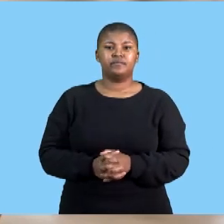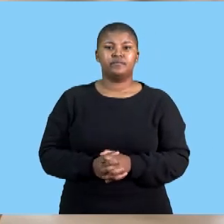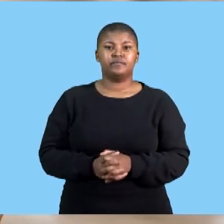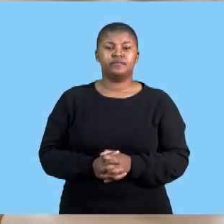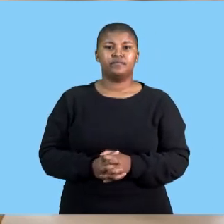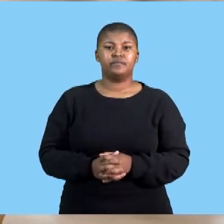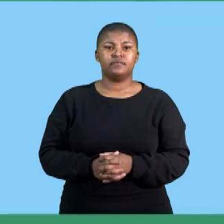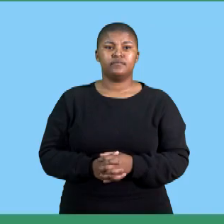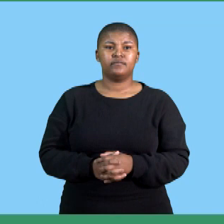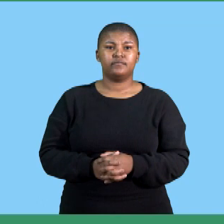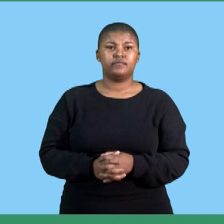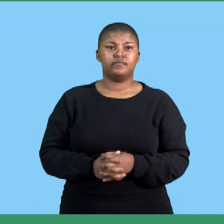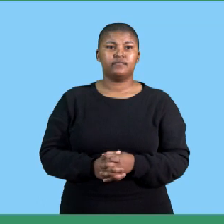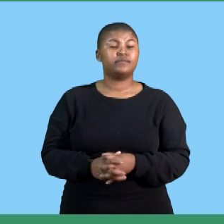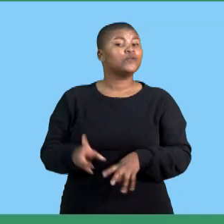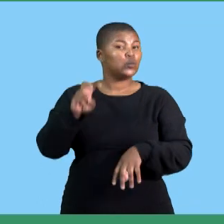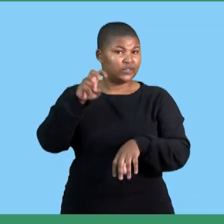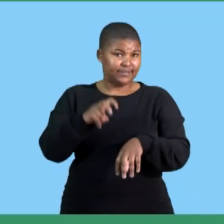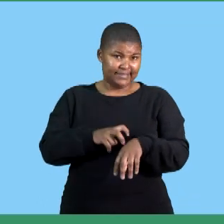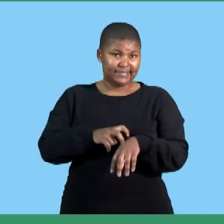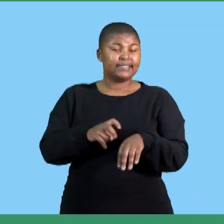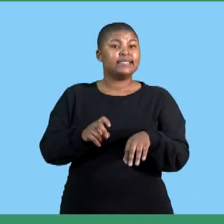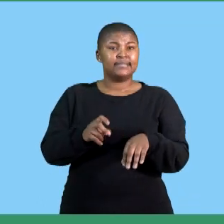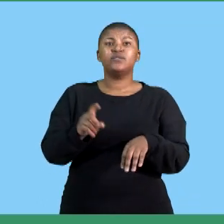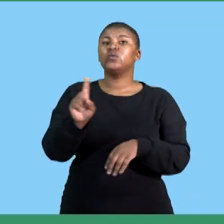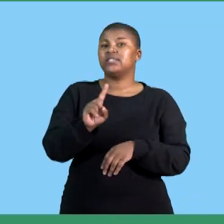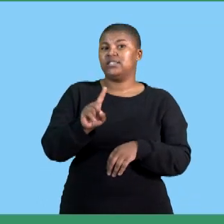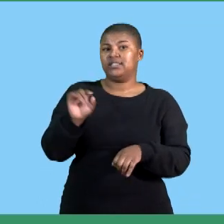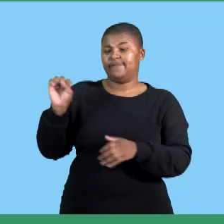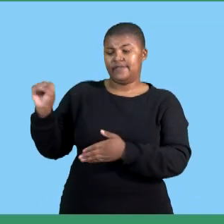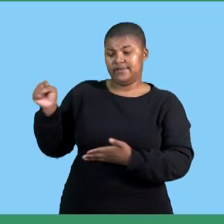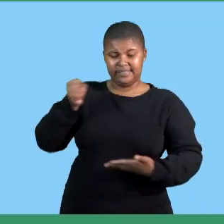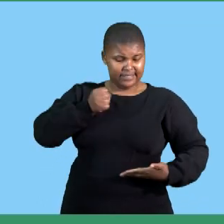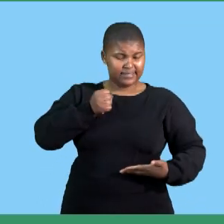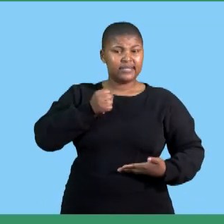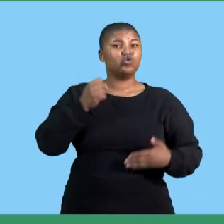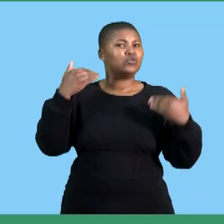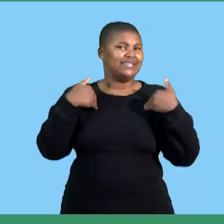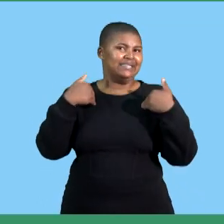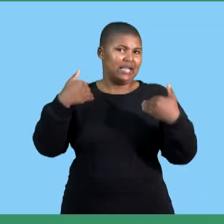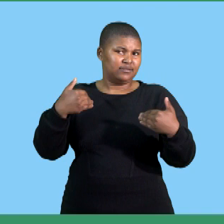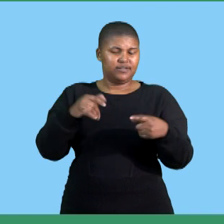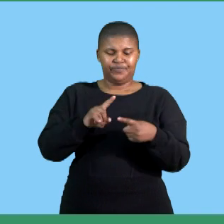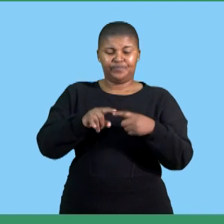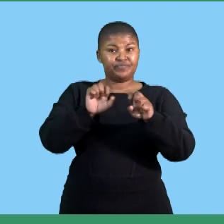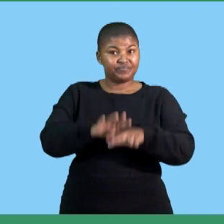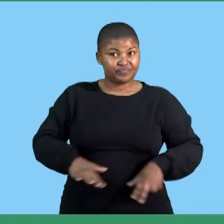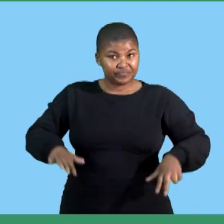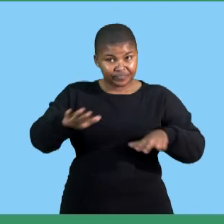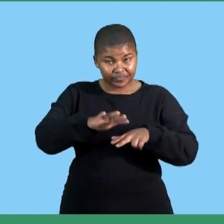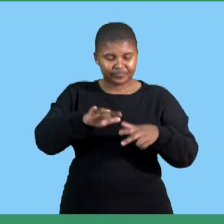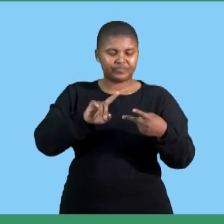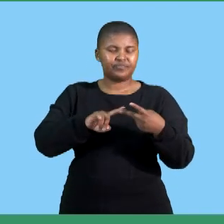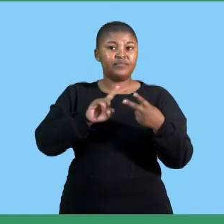We also require funding in a business to cover the start-up costs, including premises, machinery, and